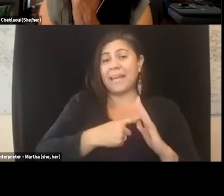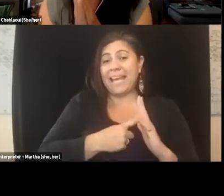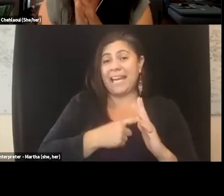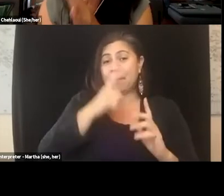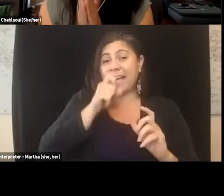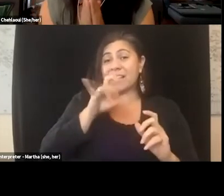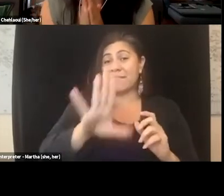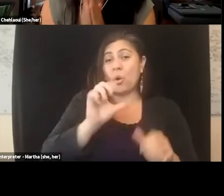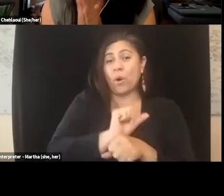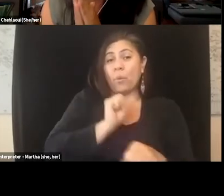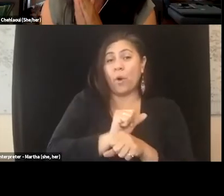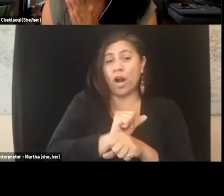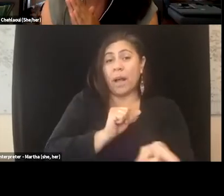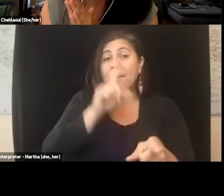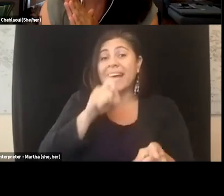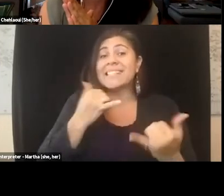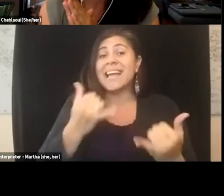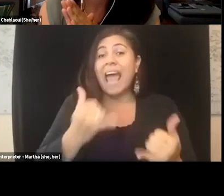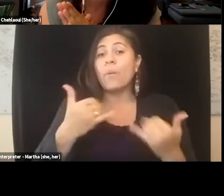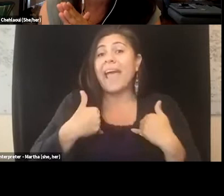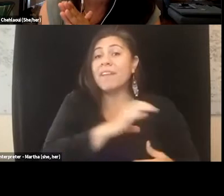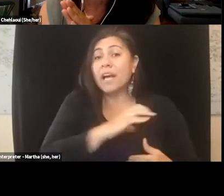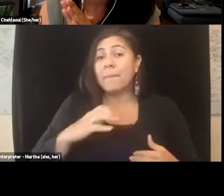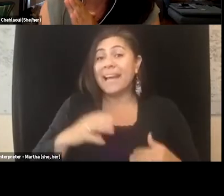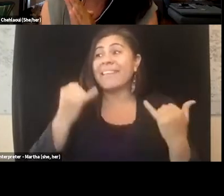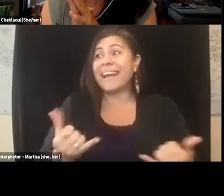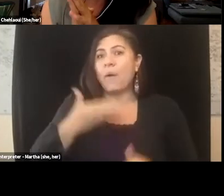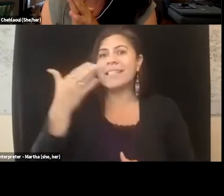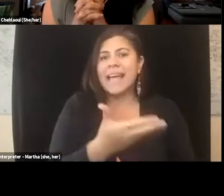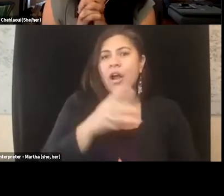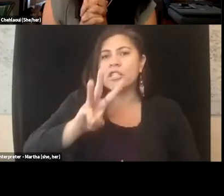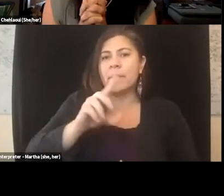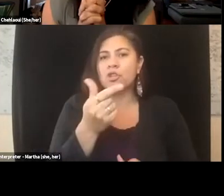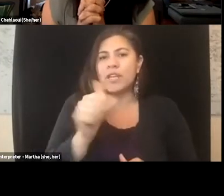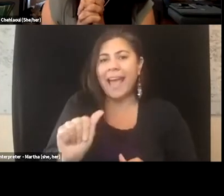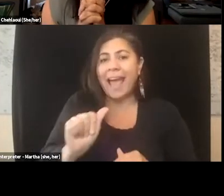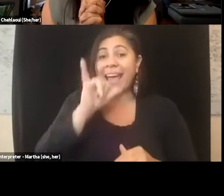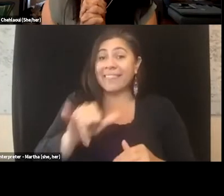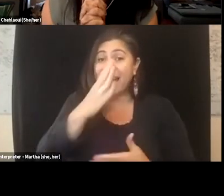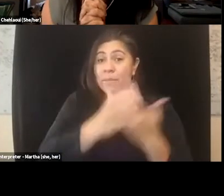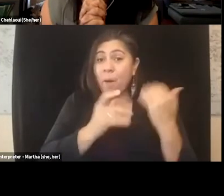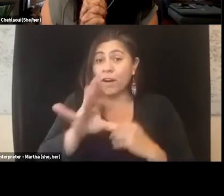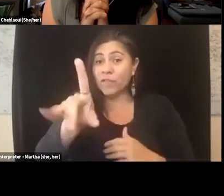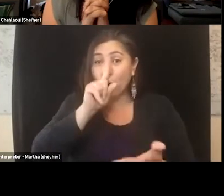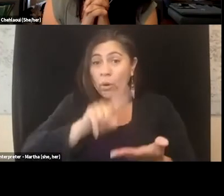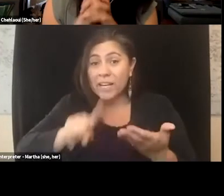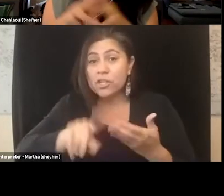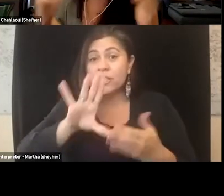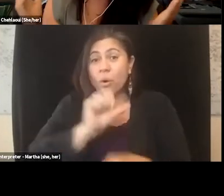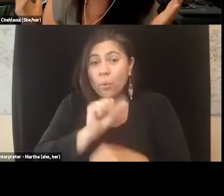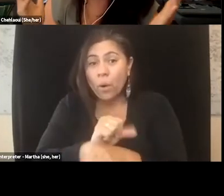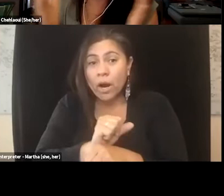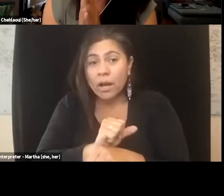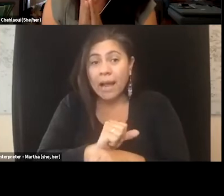Let's the Middle Eastern Writers Committee now exists at the WGA in a small part to your report. Thank you. You're welcome. And we